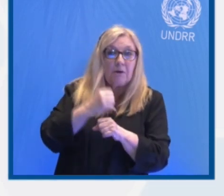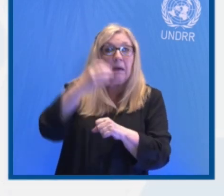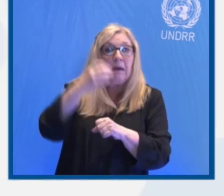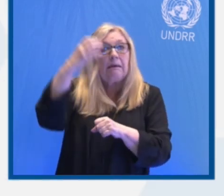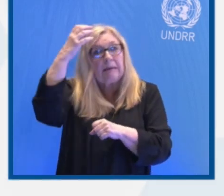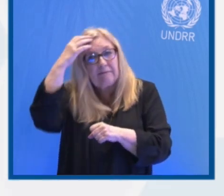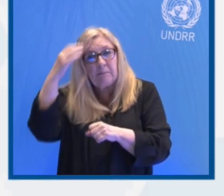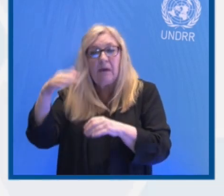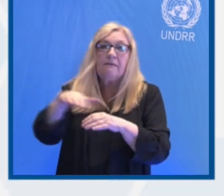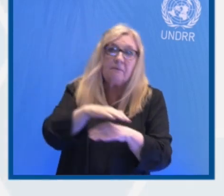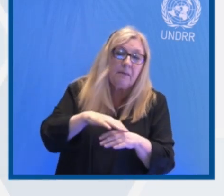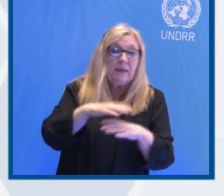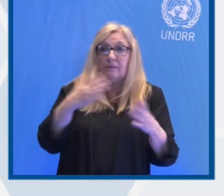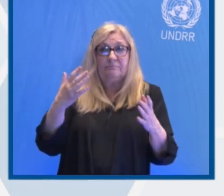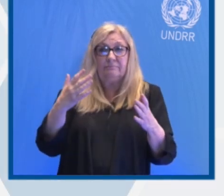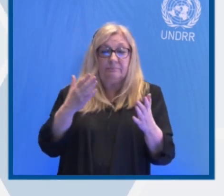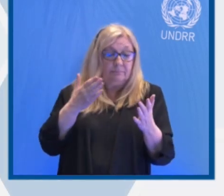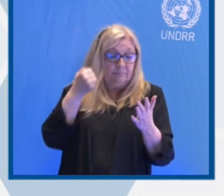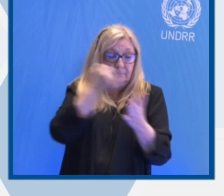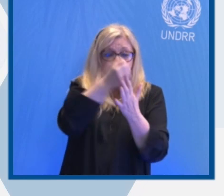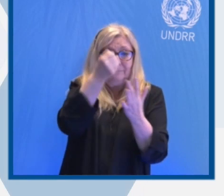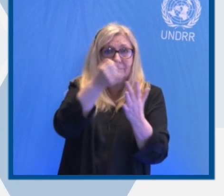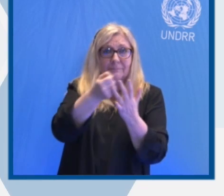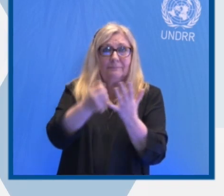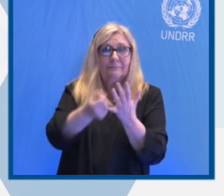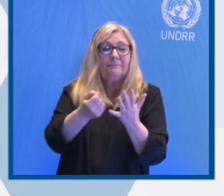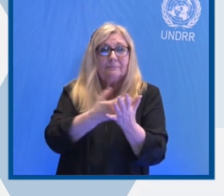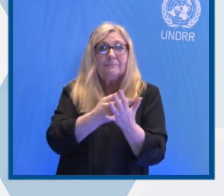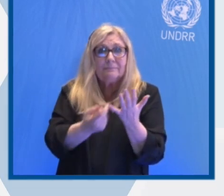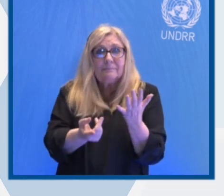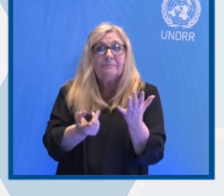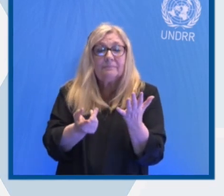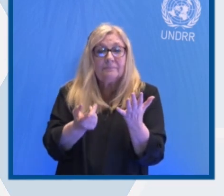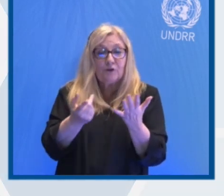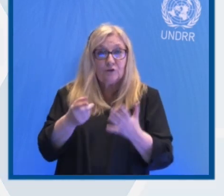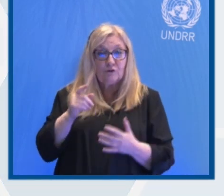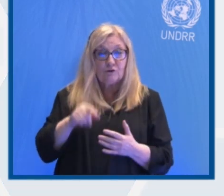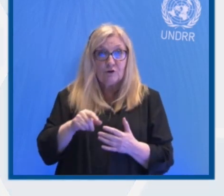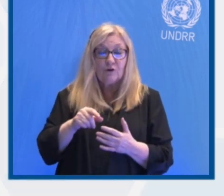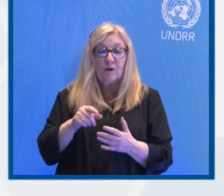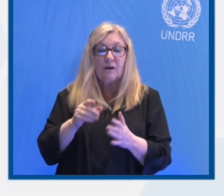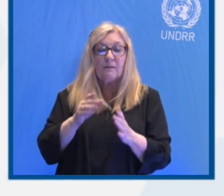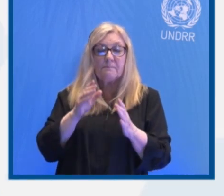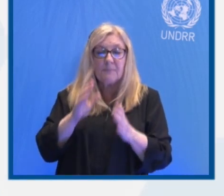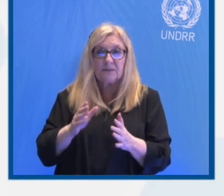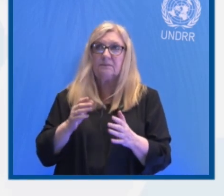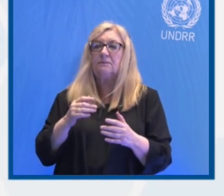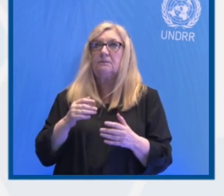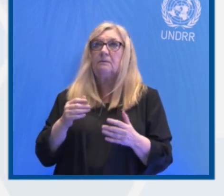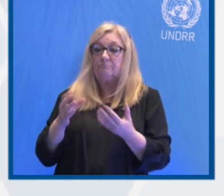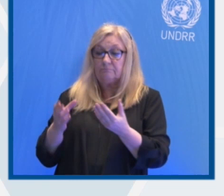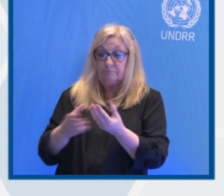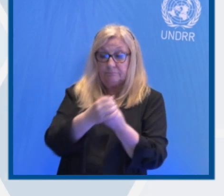governments, et cetera, et cetera. That's the nut that has to be cracked to make a market like this work,